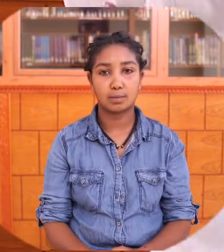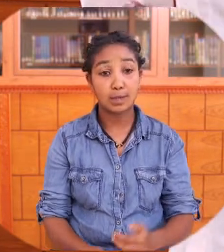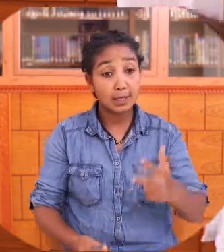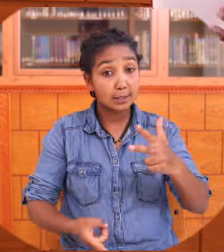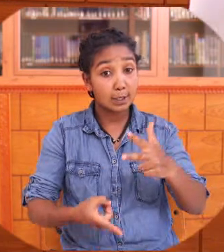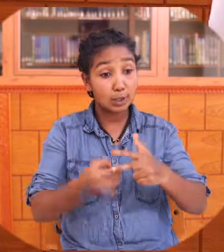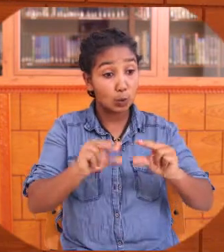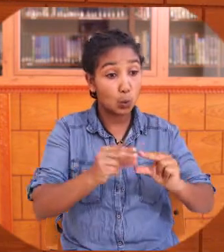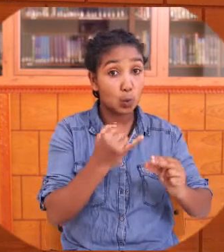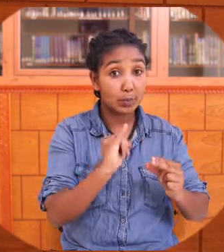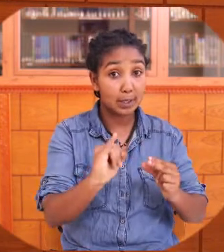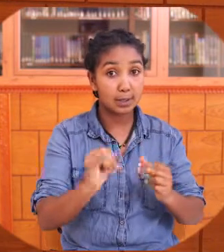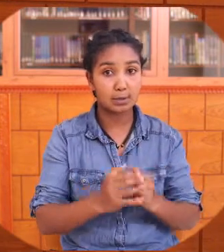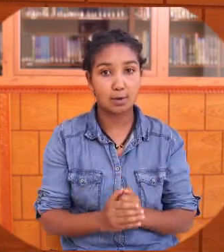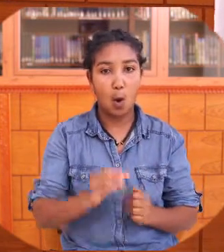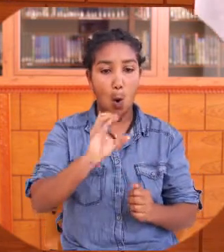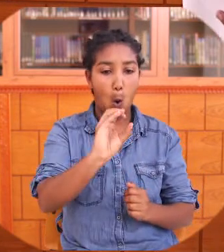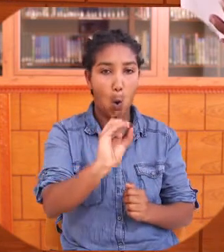The third group is